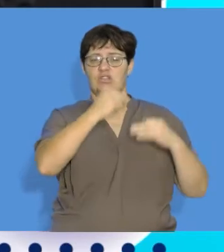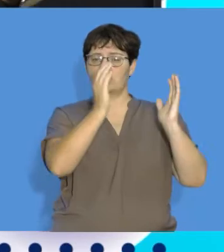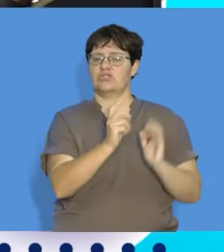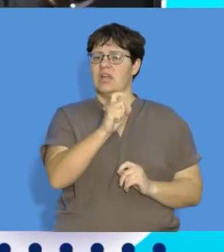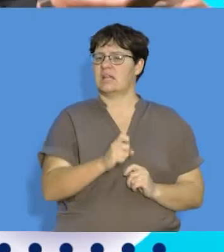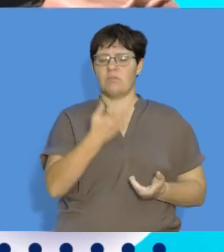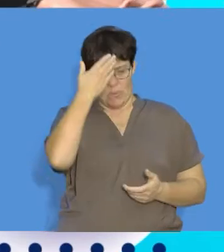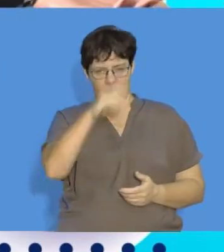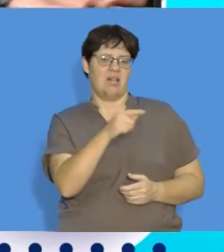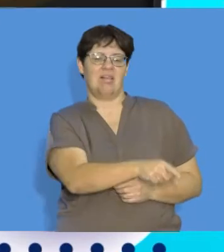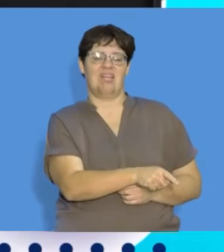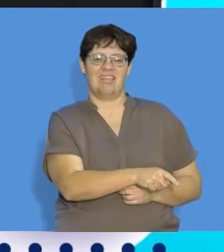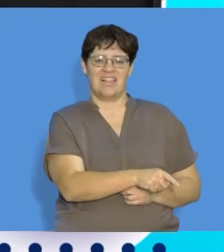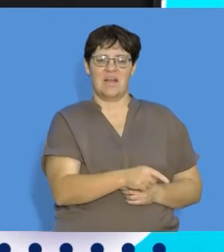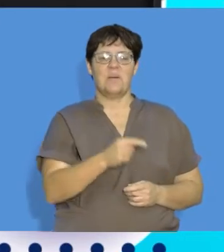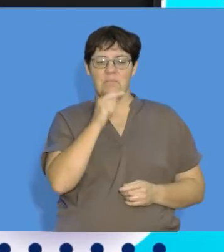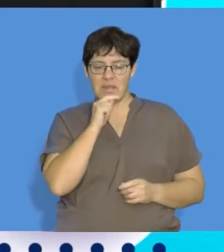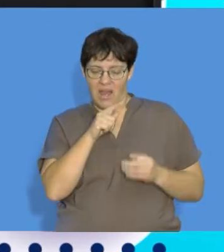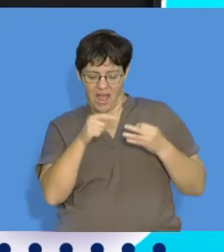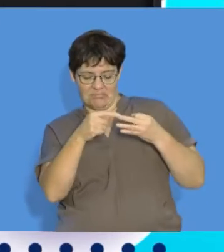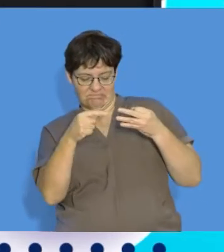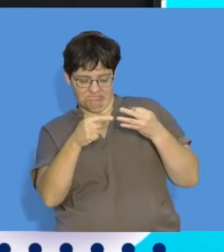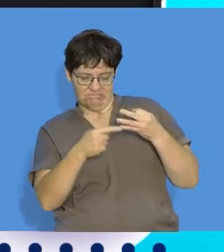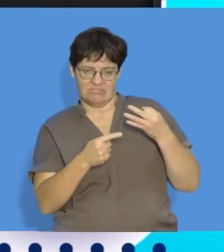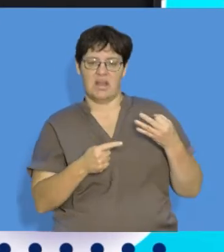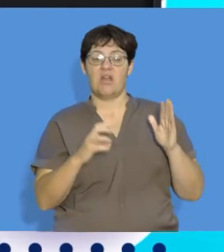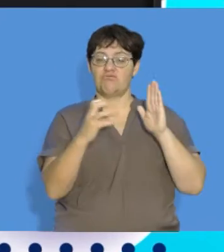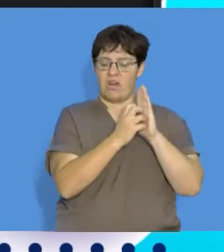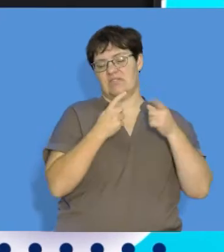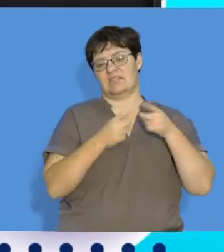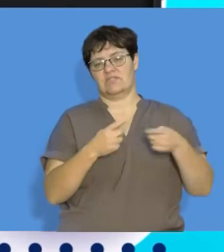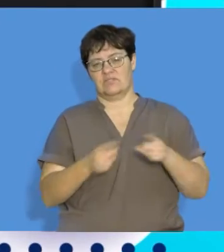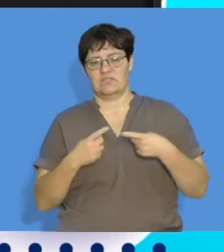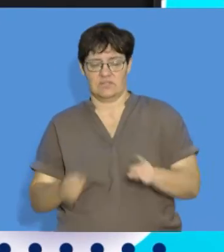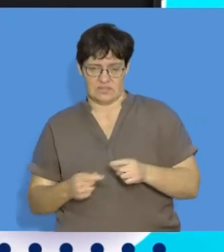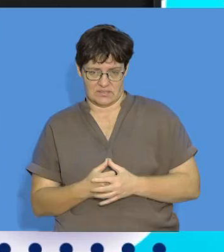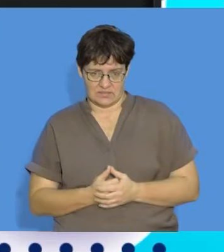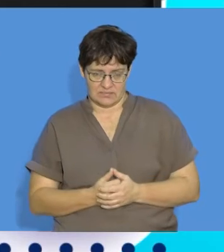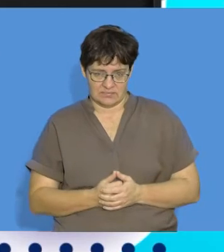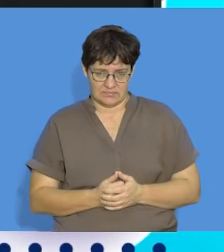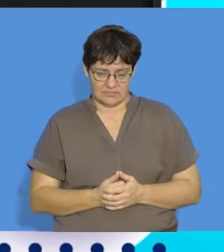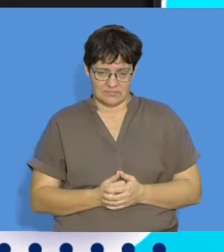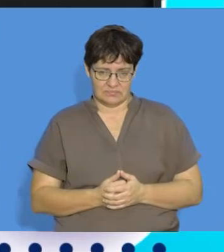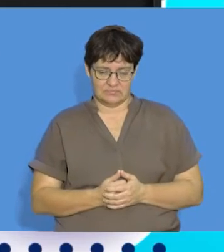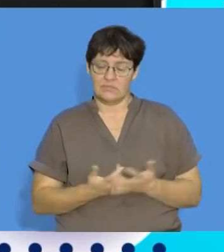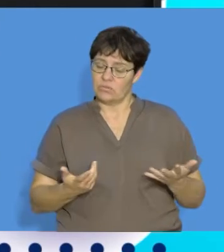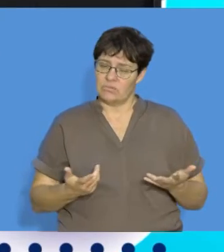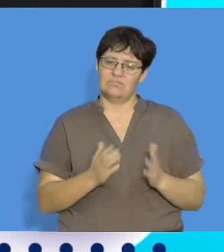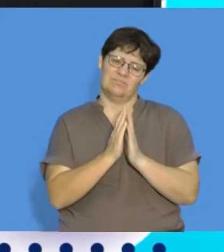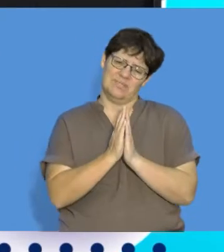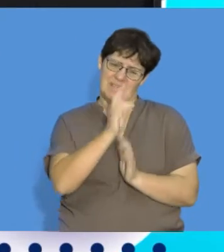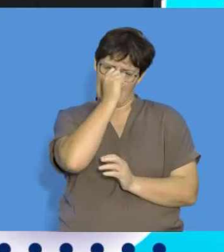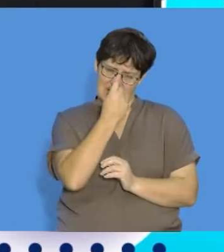x. Then I know for a fact that I'm talking about 3 different graphs that are drawn on the same system of axes. So please